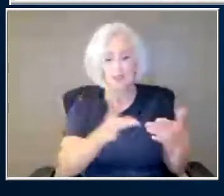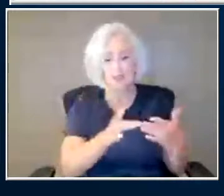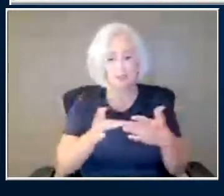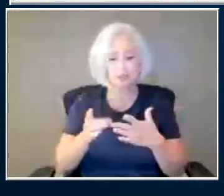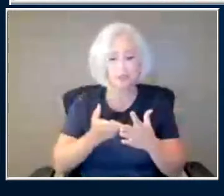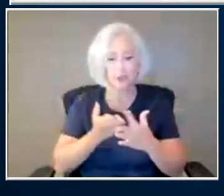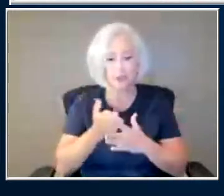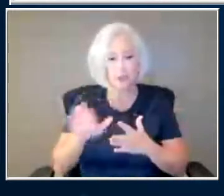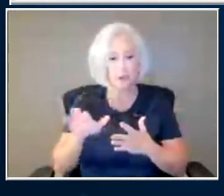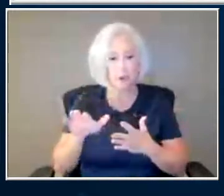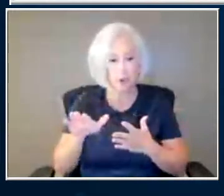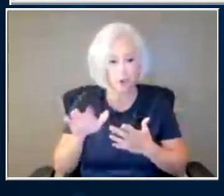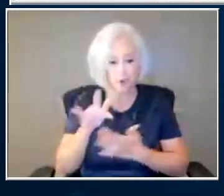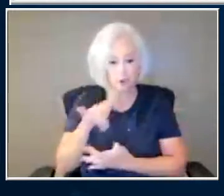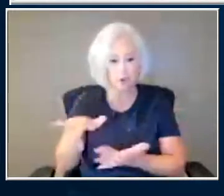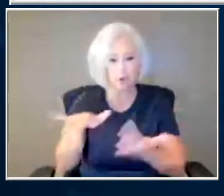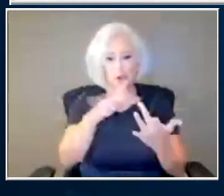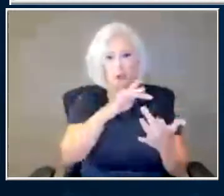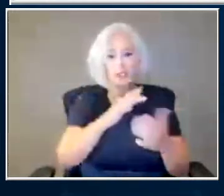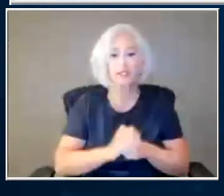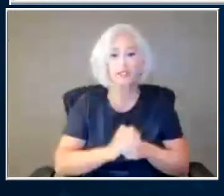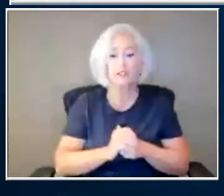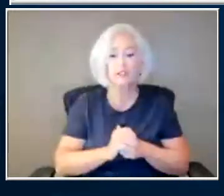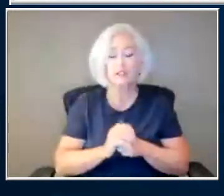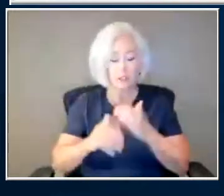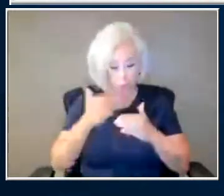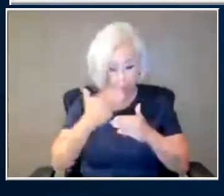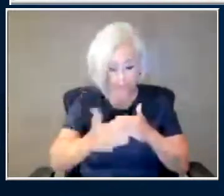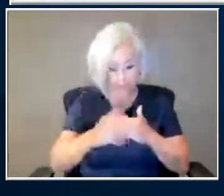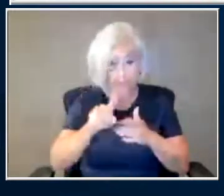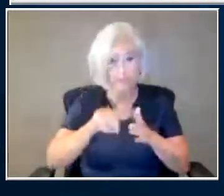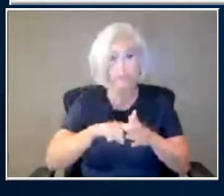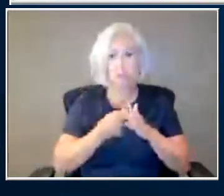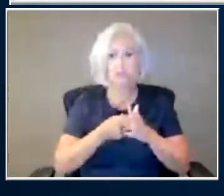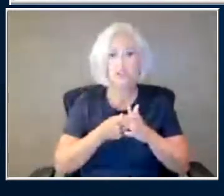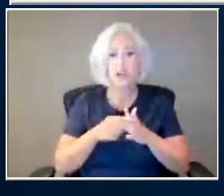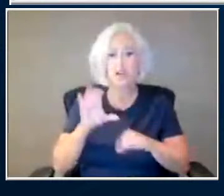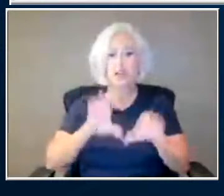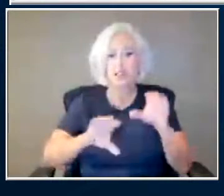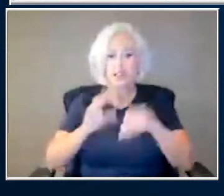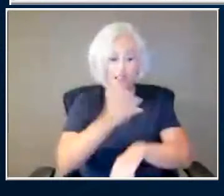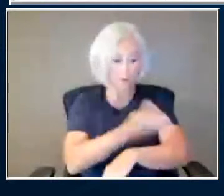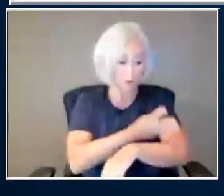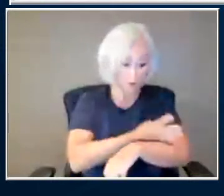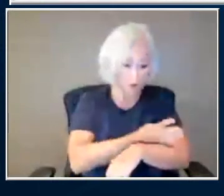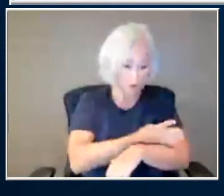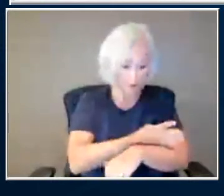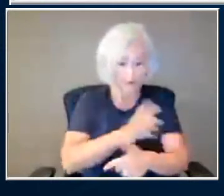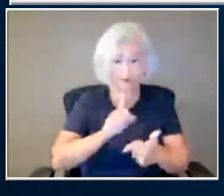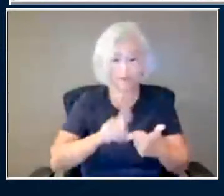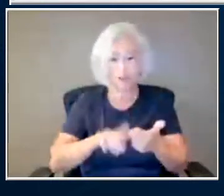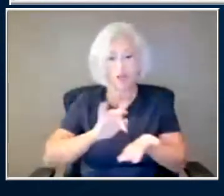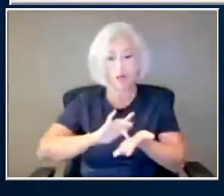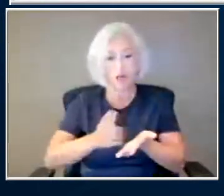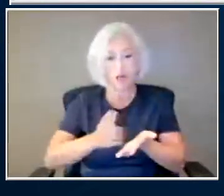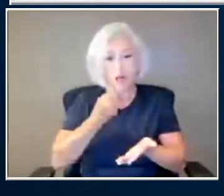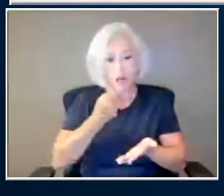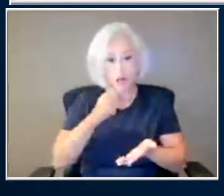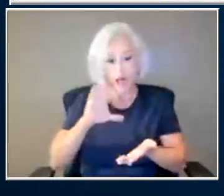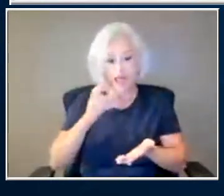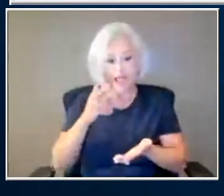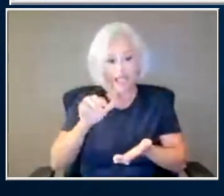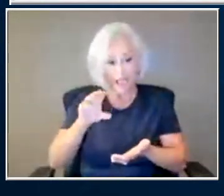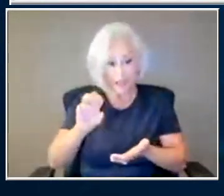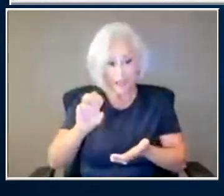new chemo treatments, including a chemo pill. You are also getting targeted radiation for tumors growing on your